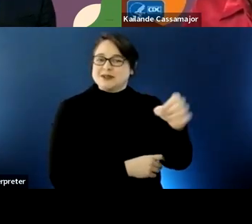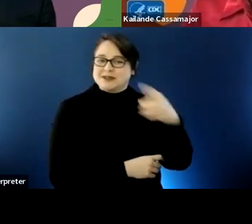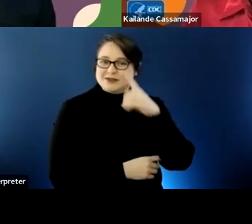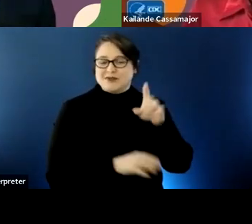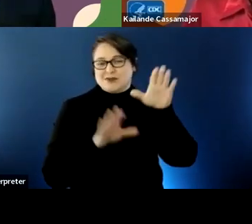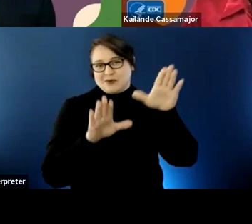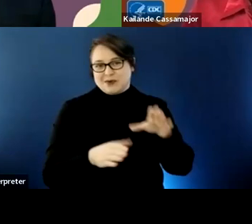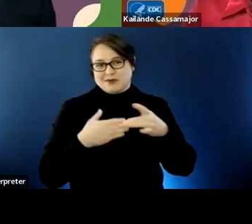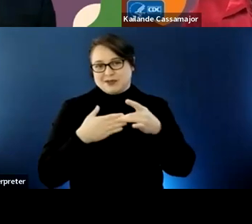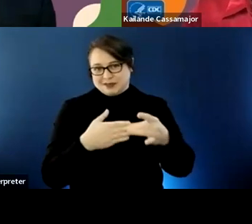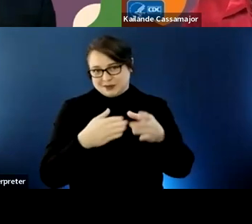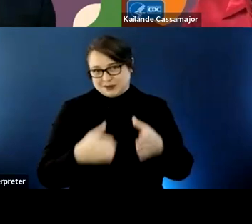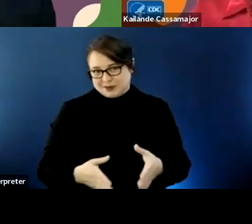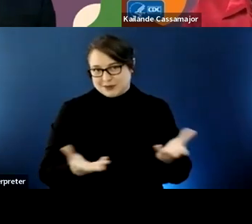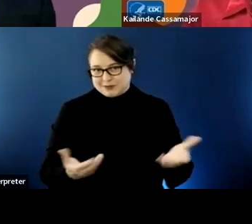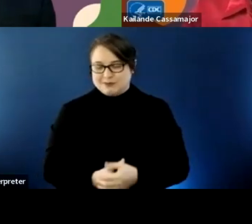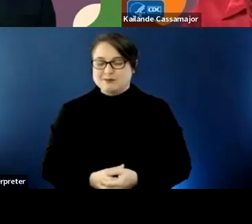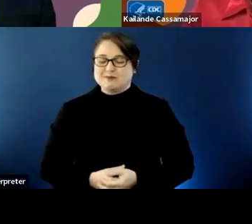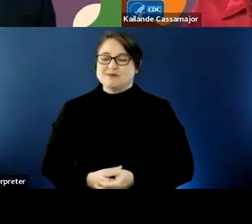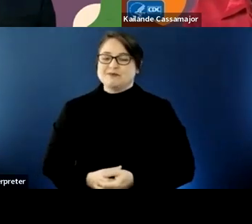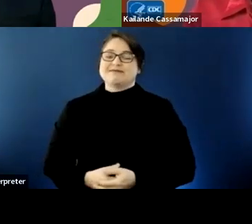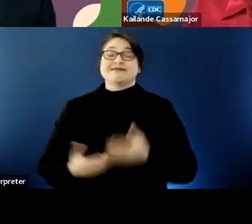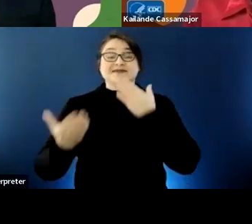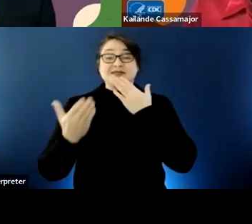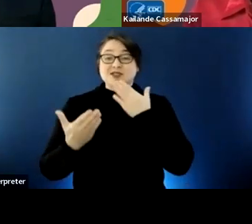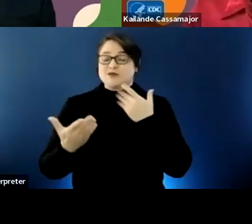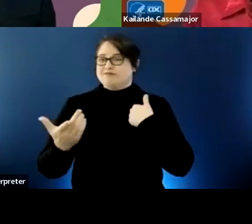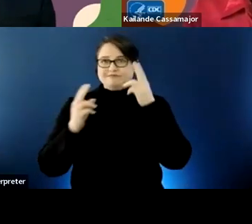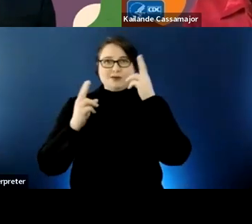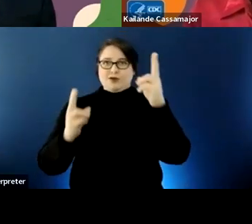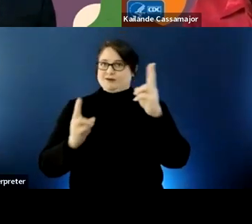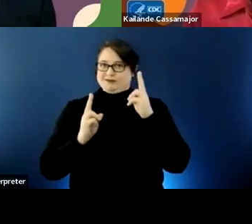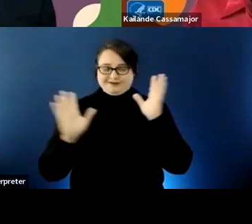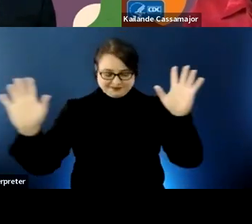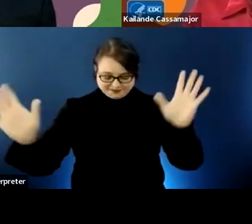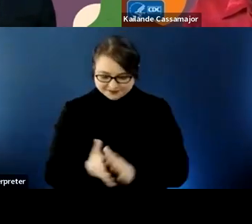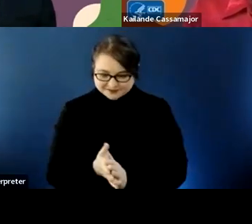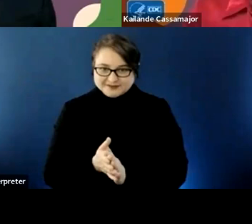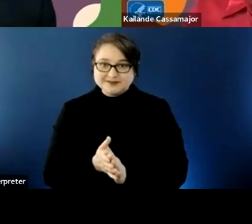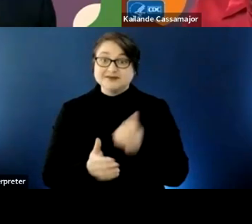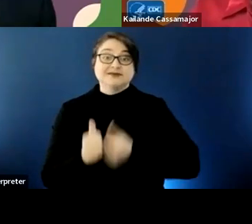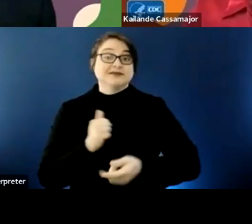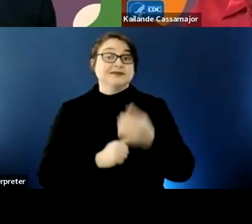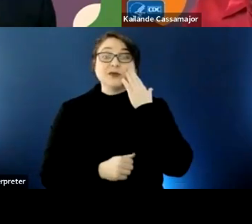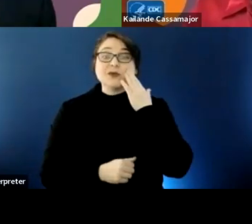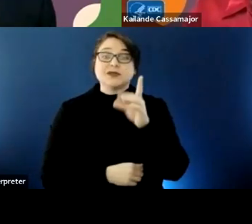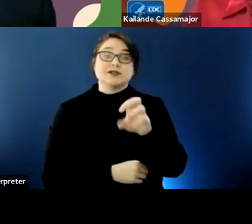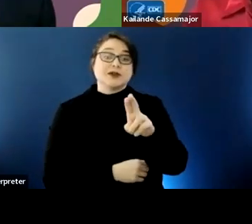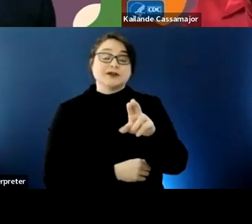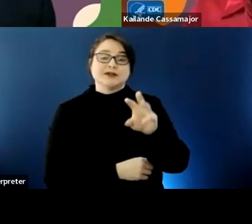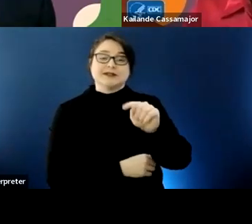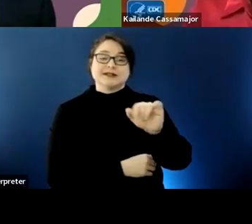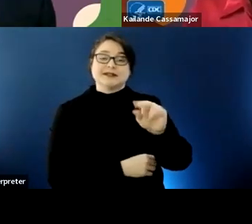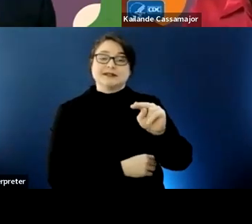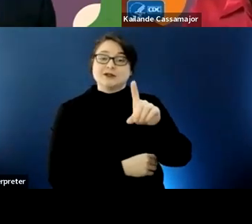Thank you. It is indeed an honor. And I would like to say, just so everyone knows, that Dr. Tindall was from Morehouse was unable to join